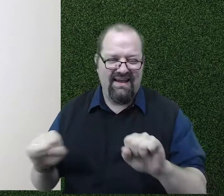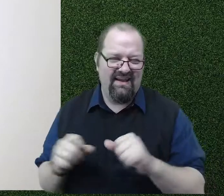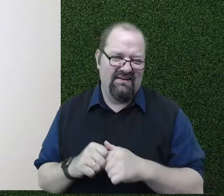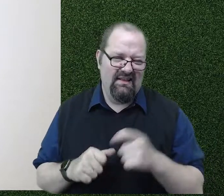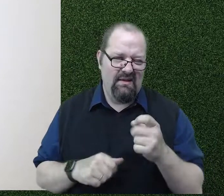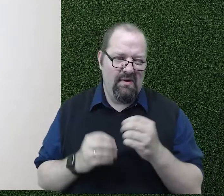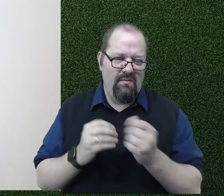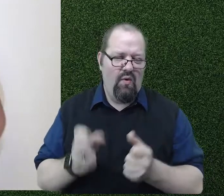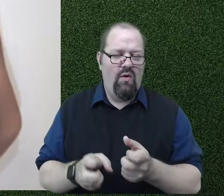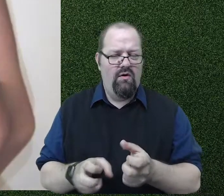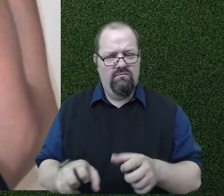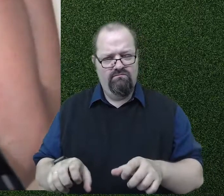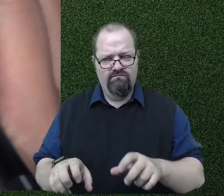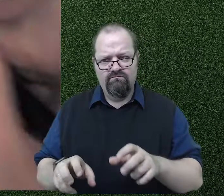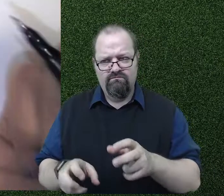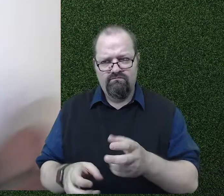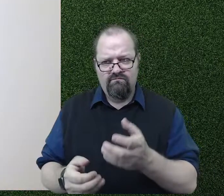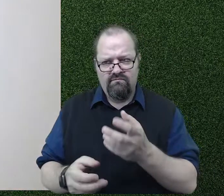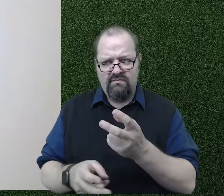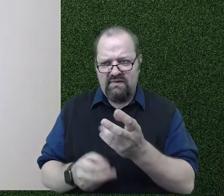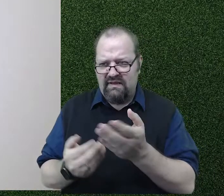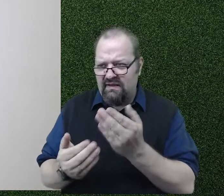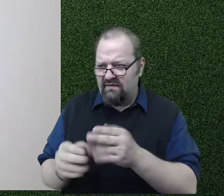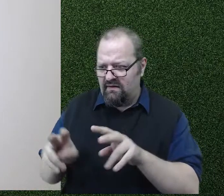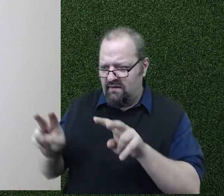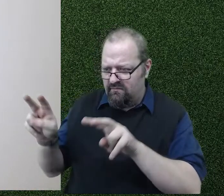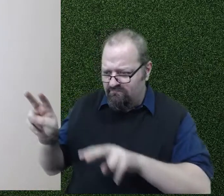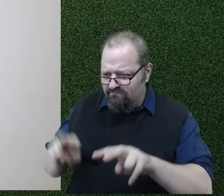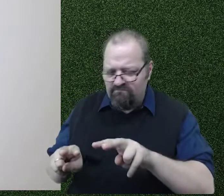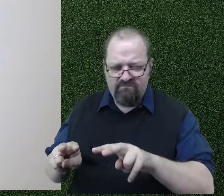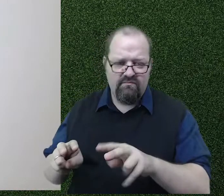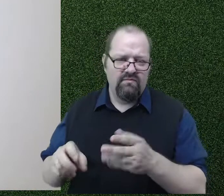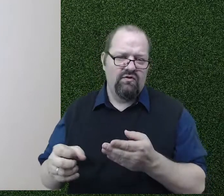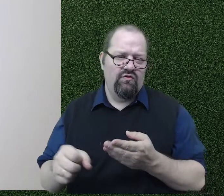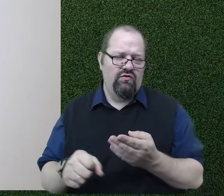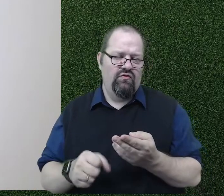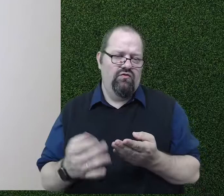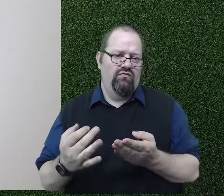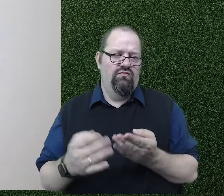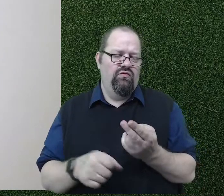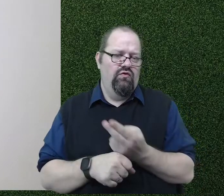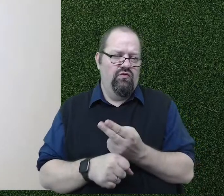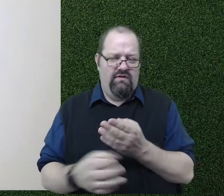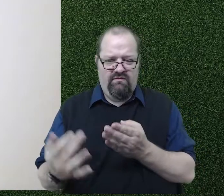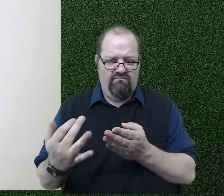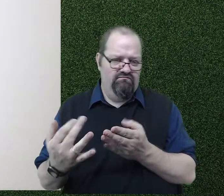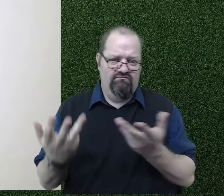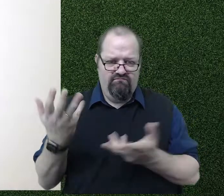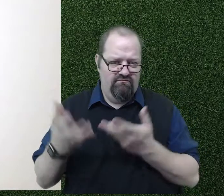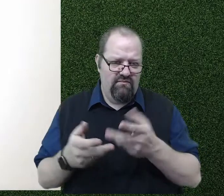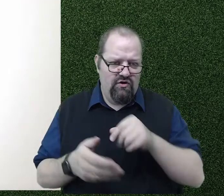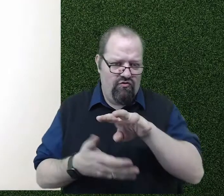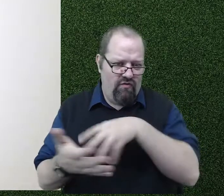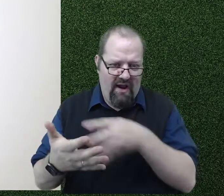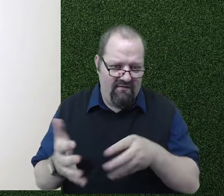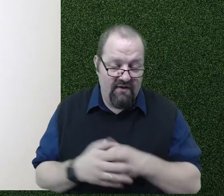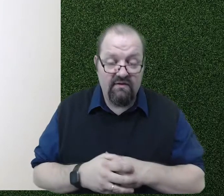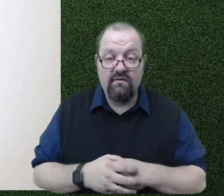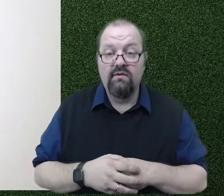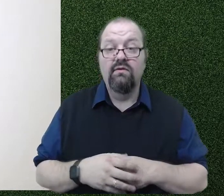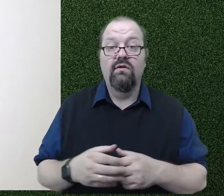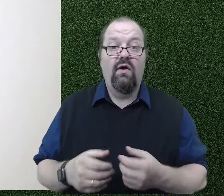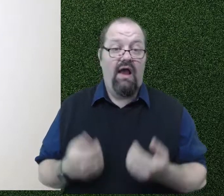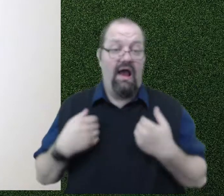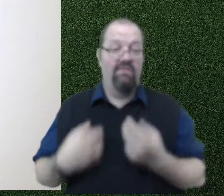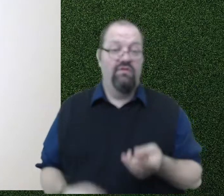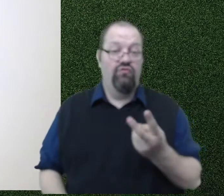bit more concrete for you through graphing, through visualization. Okay, so I've got these two vectors, and first I want to